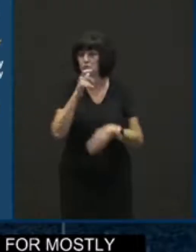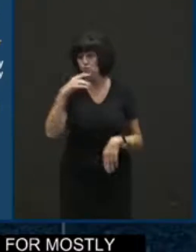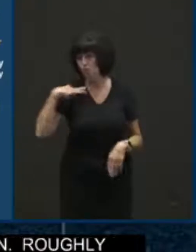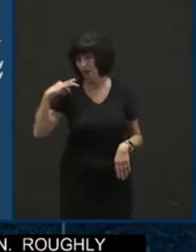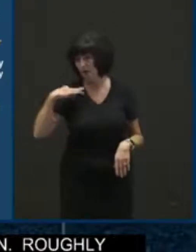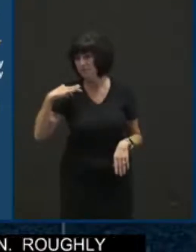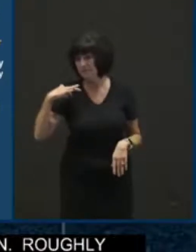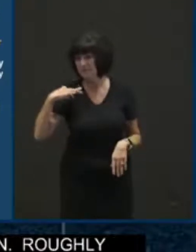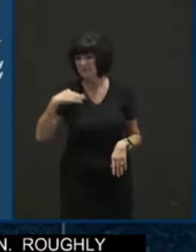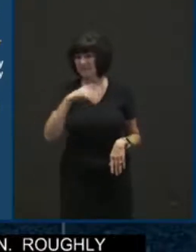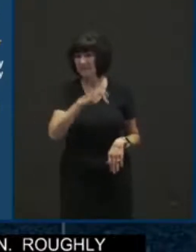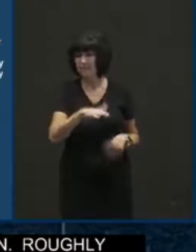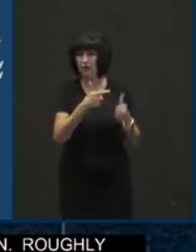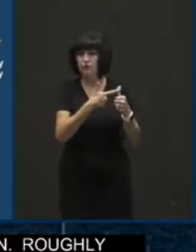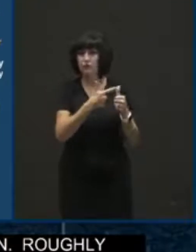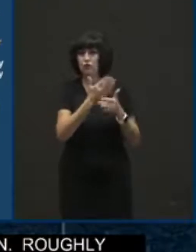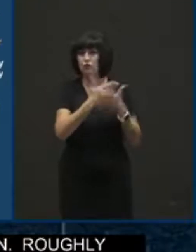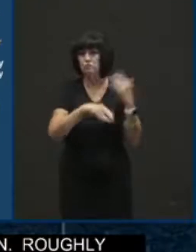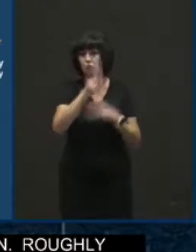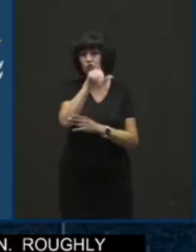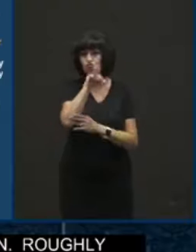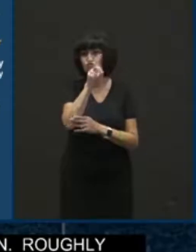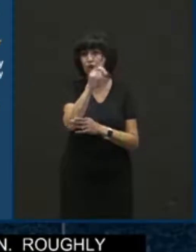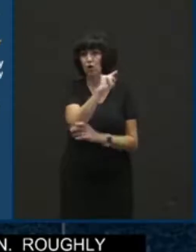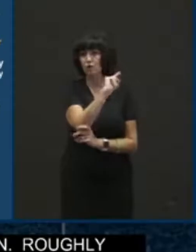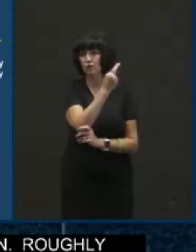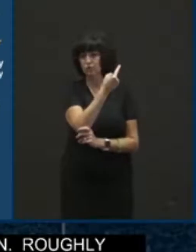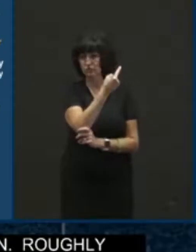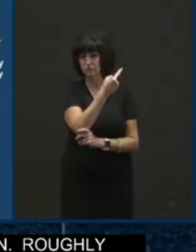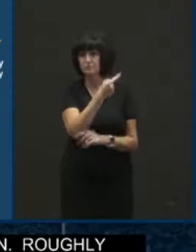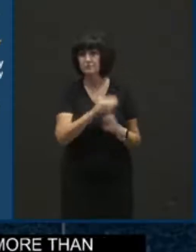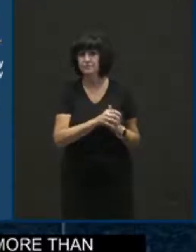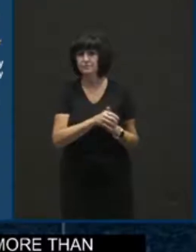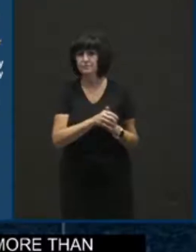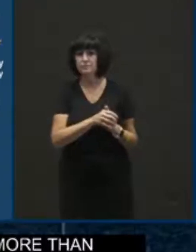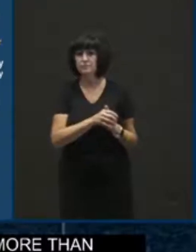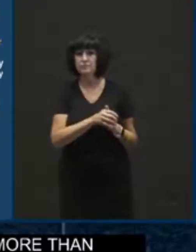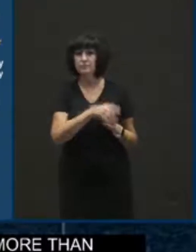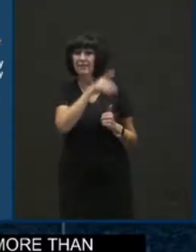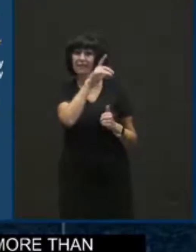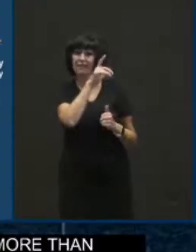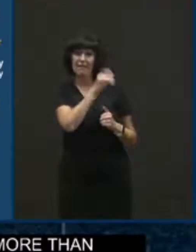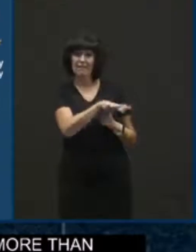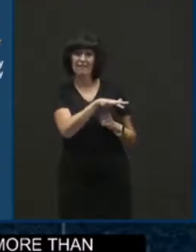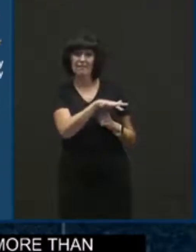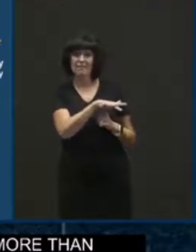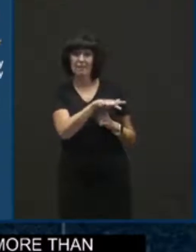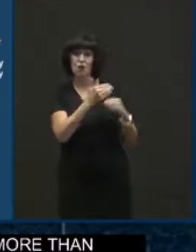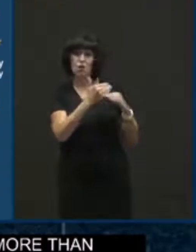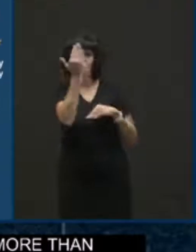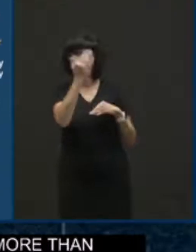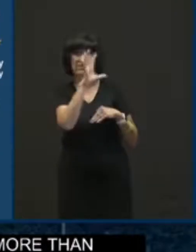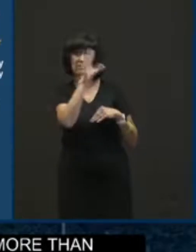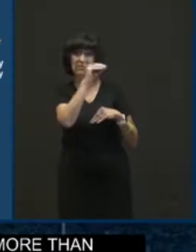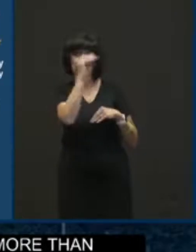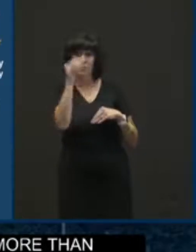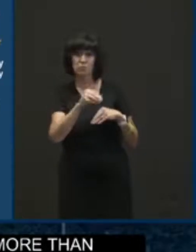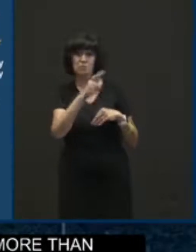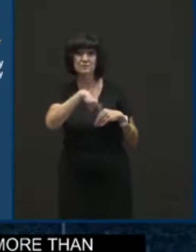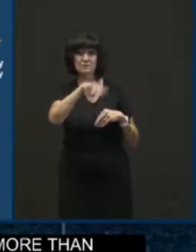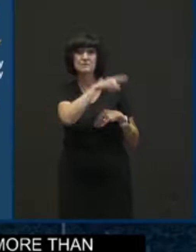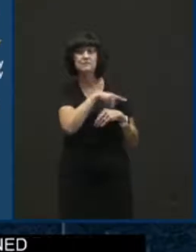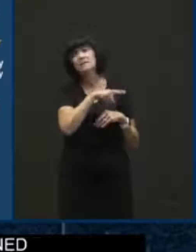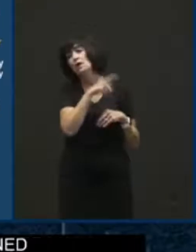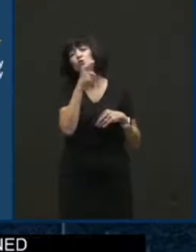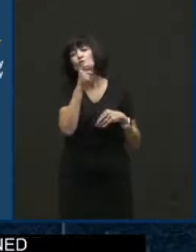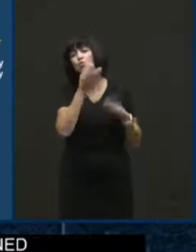round one. More than half of the applicants were minority or women-owned businesses, so we're getting, broader